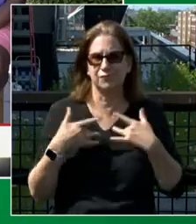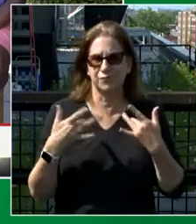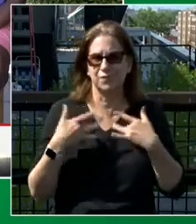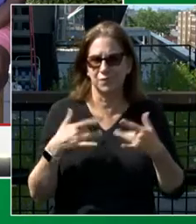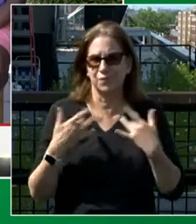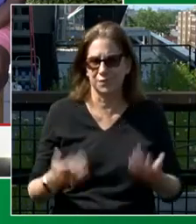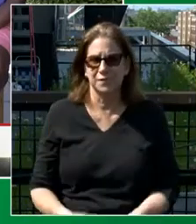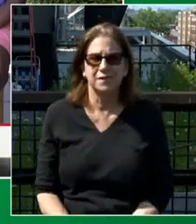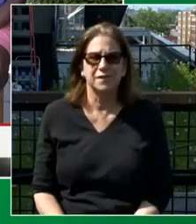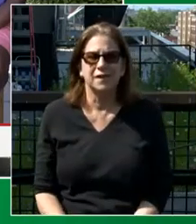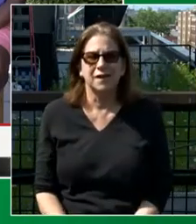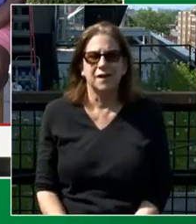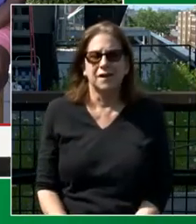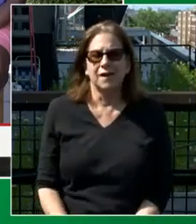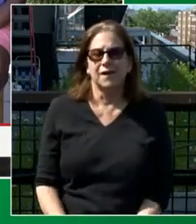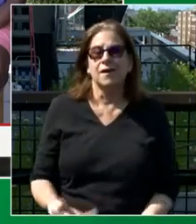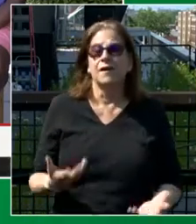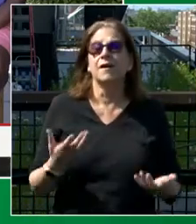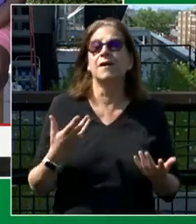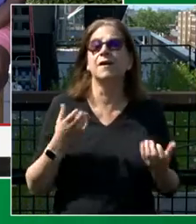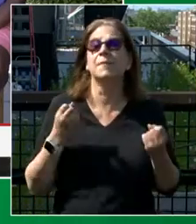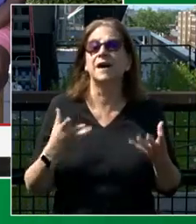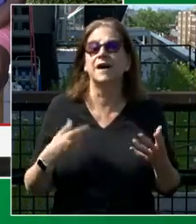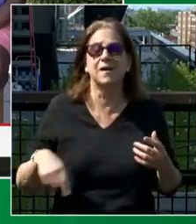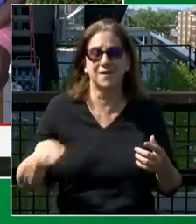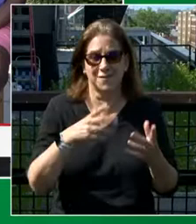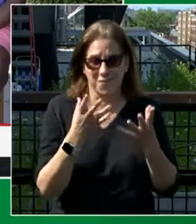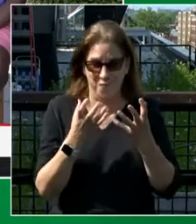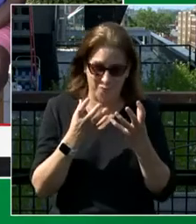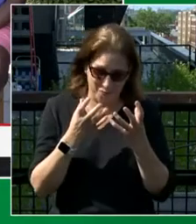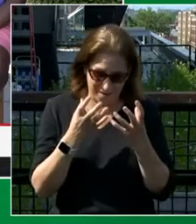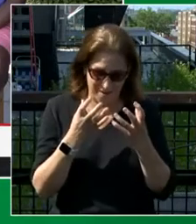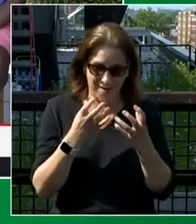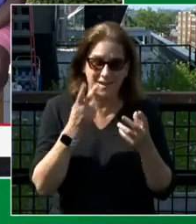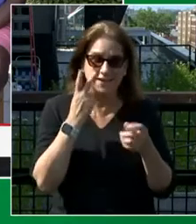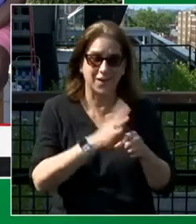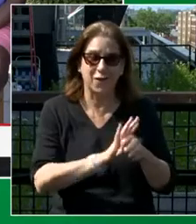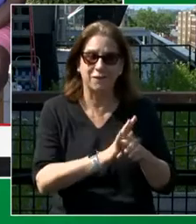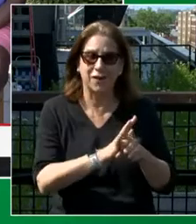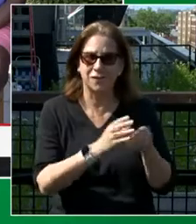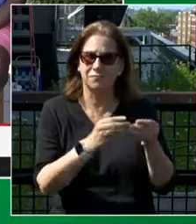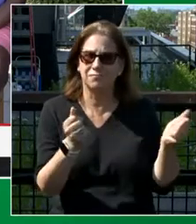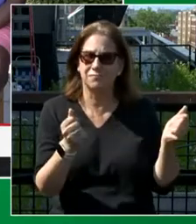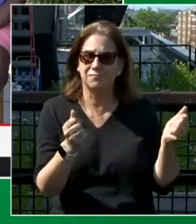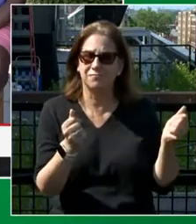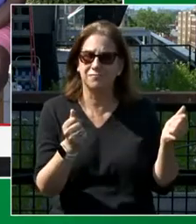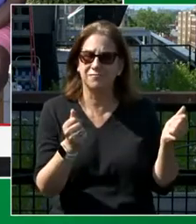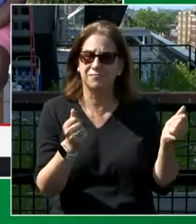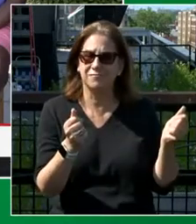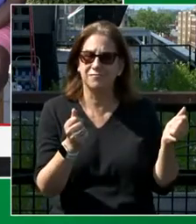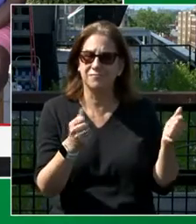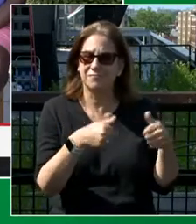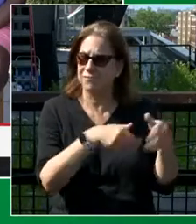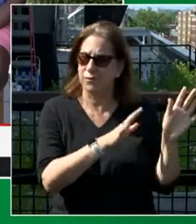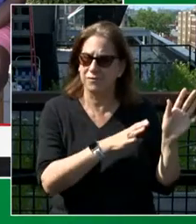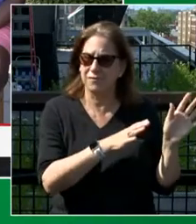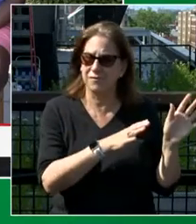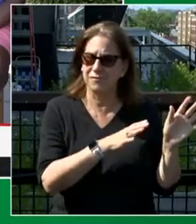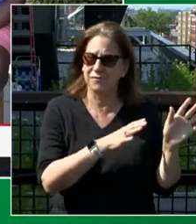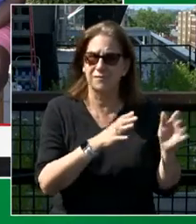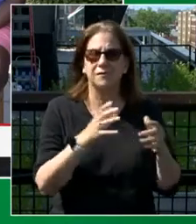want to be out of this. And how have you been doing in terms of team members and getting vaccinated? How have those conversations been